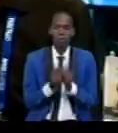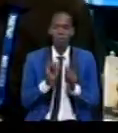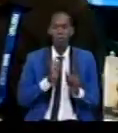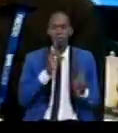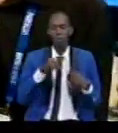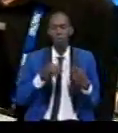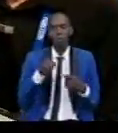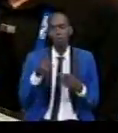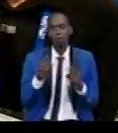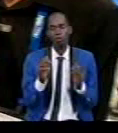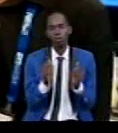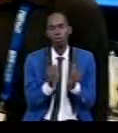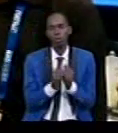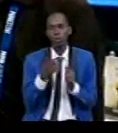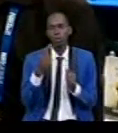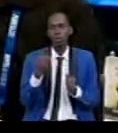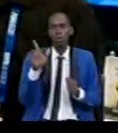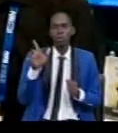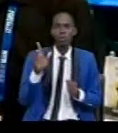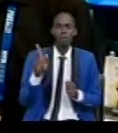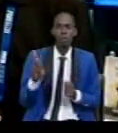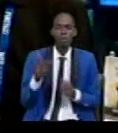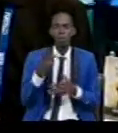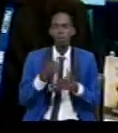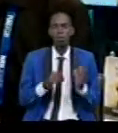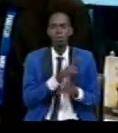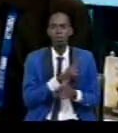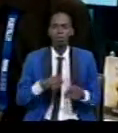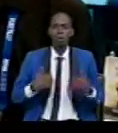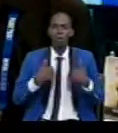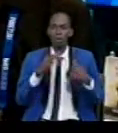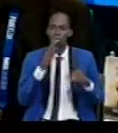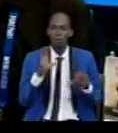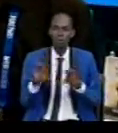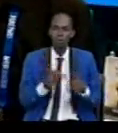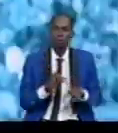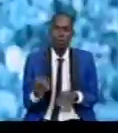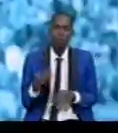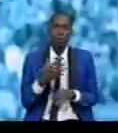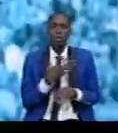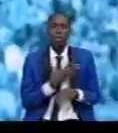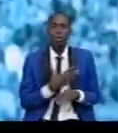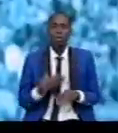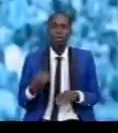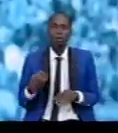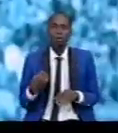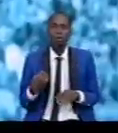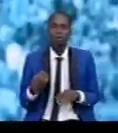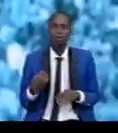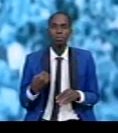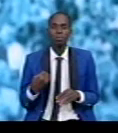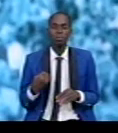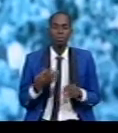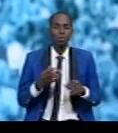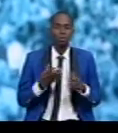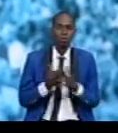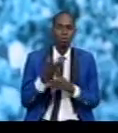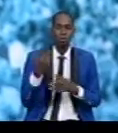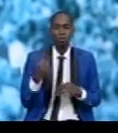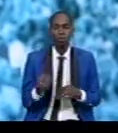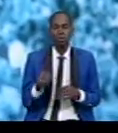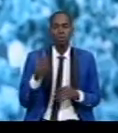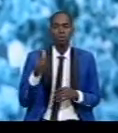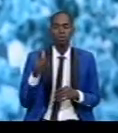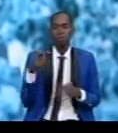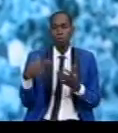Crusade with Kumui and what the Lord has been doing all around the world through the crusade by Dr.